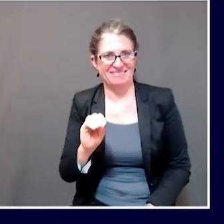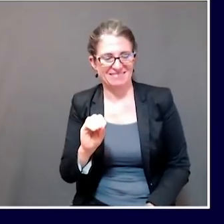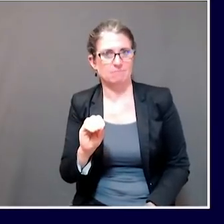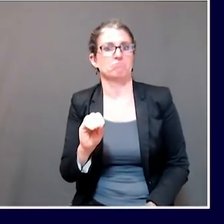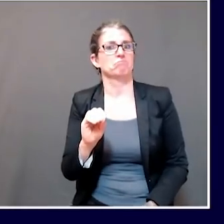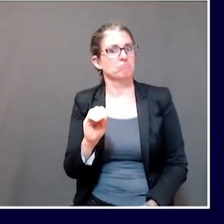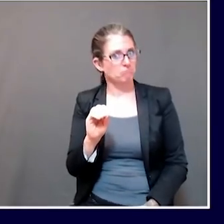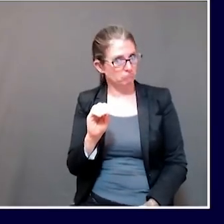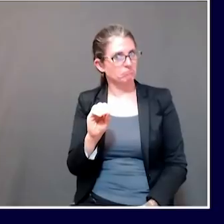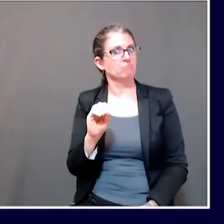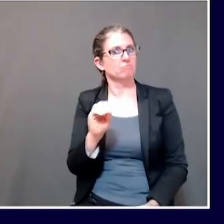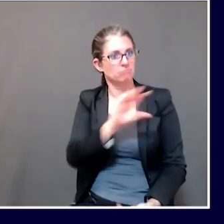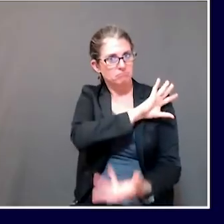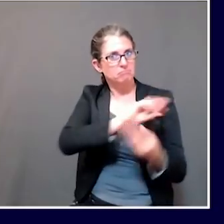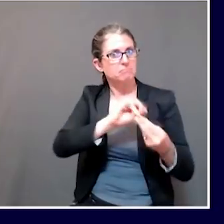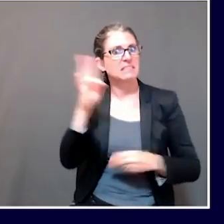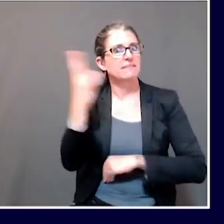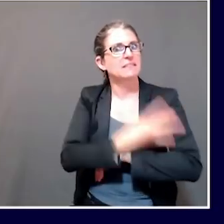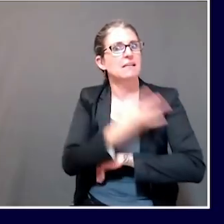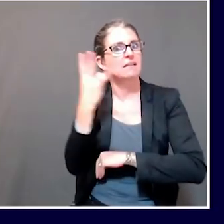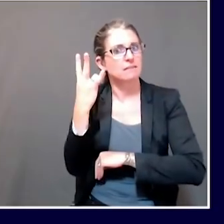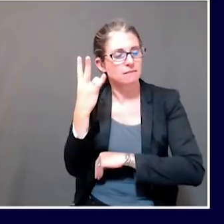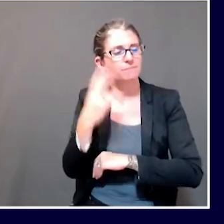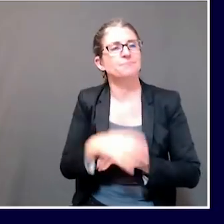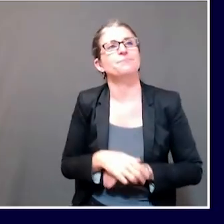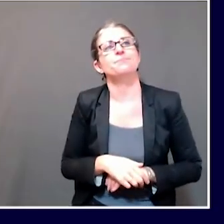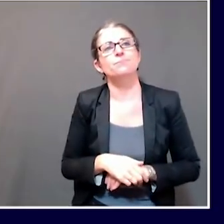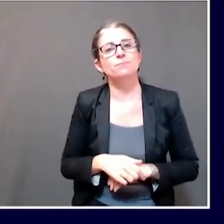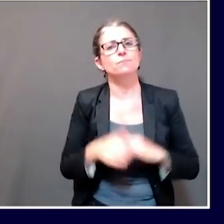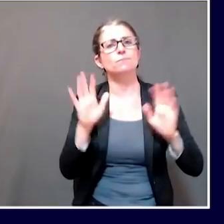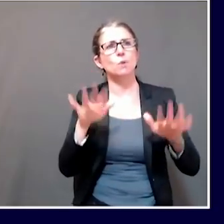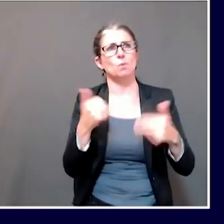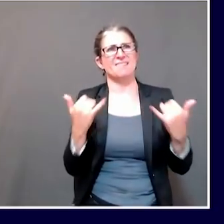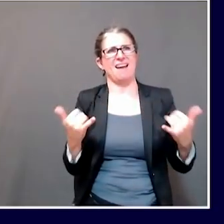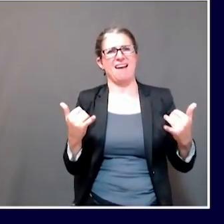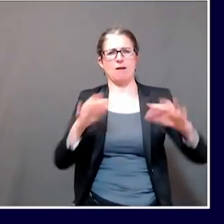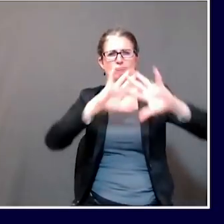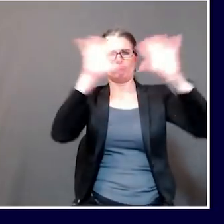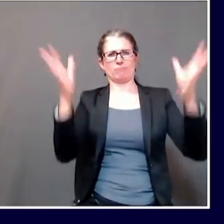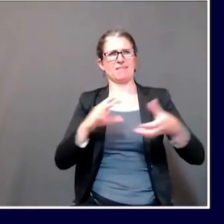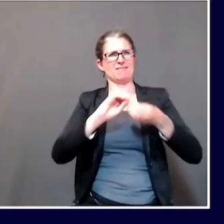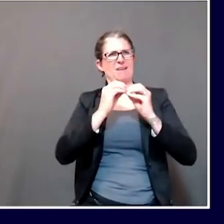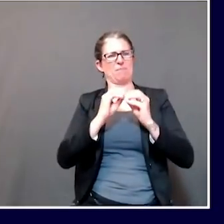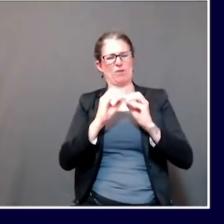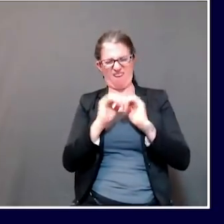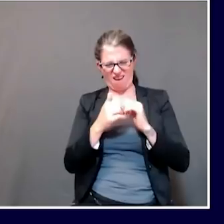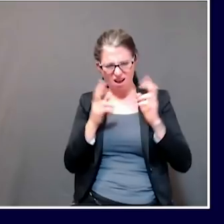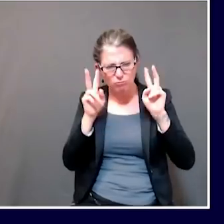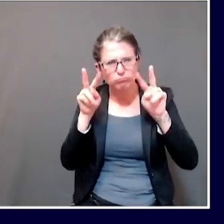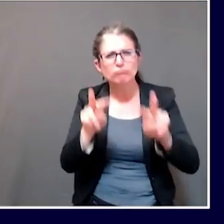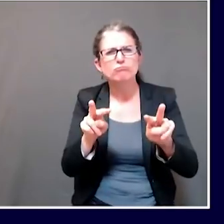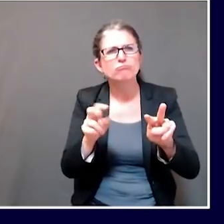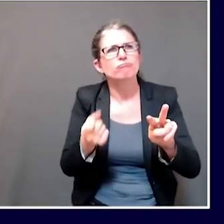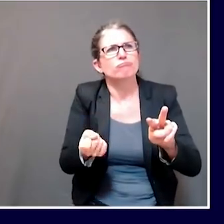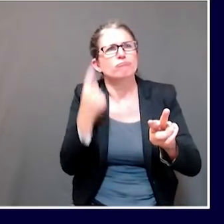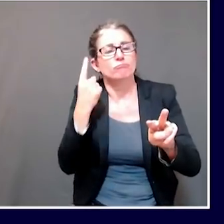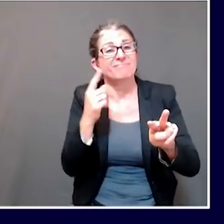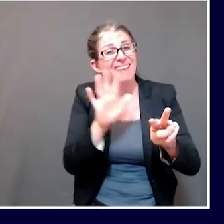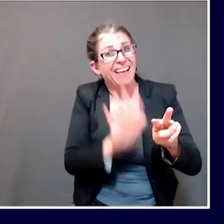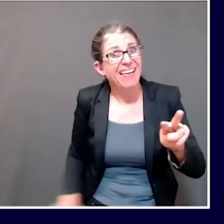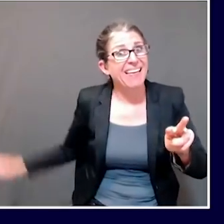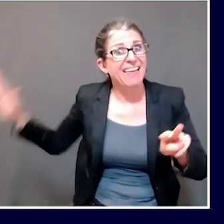0.94%. To put that number in perspective, the national U.S.-wide positivity rate right